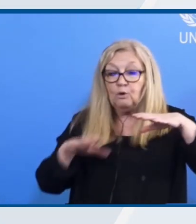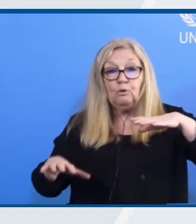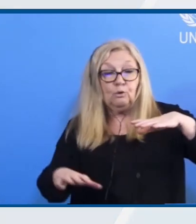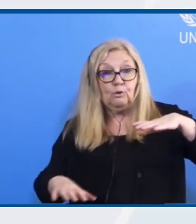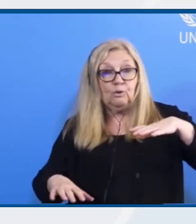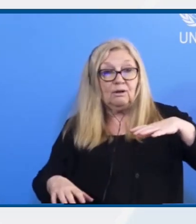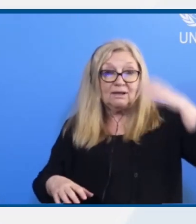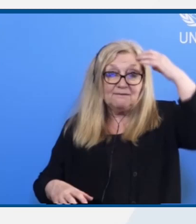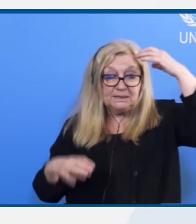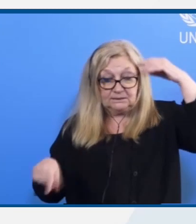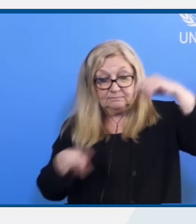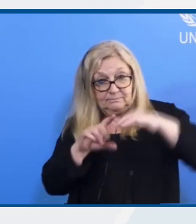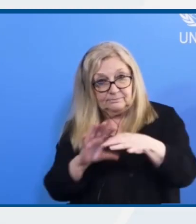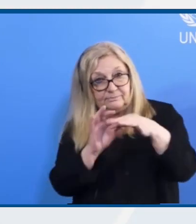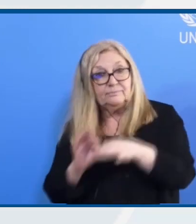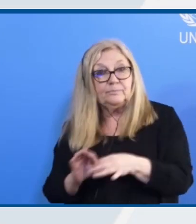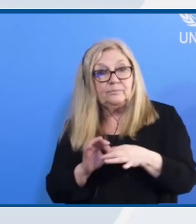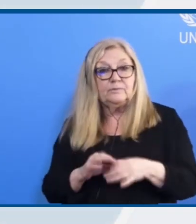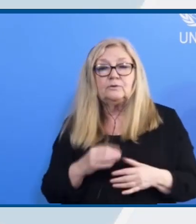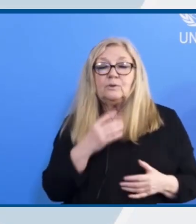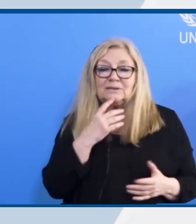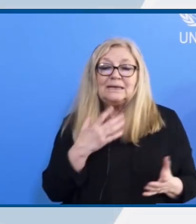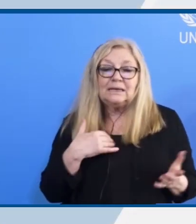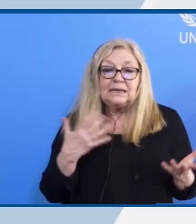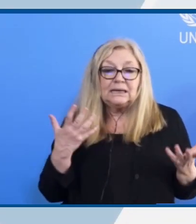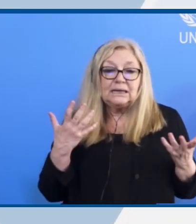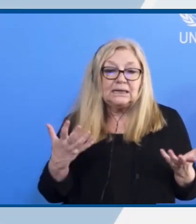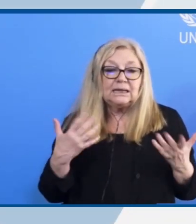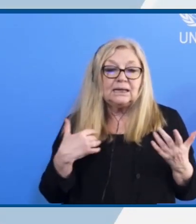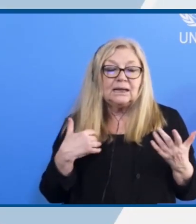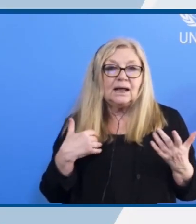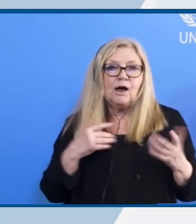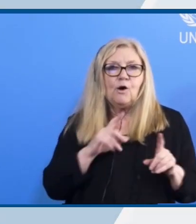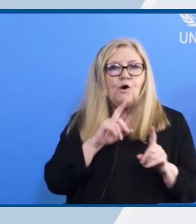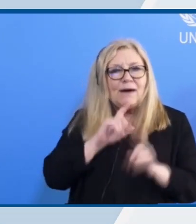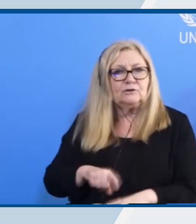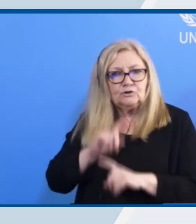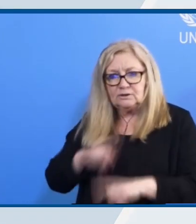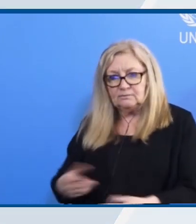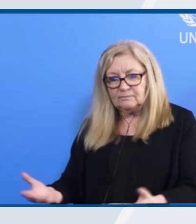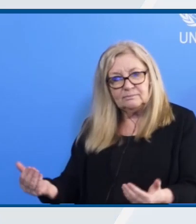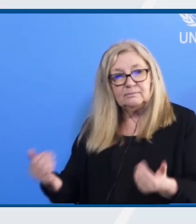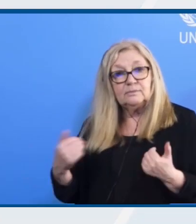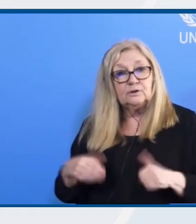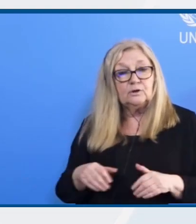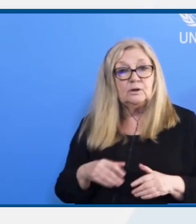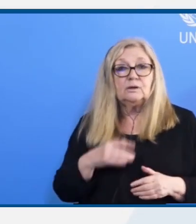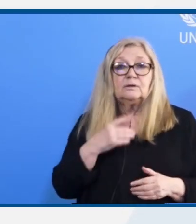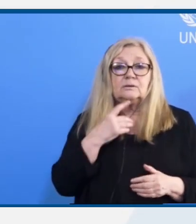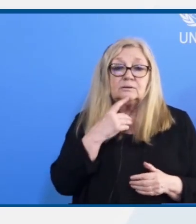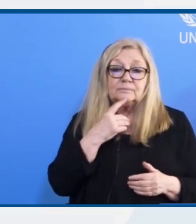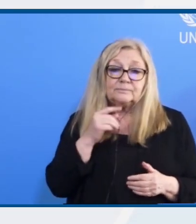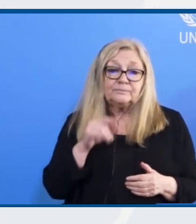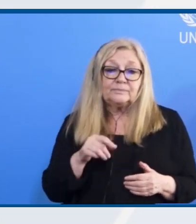work. And maybe while I have the mic, a couple of reactions, because I thought Tisa made really excellent points. Her point